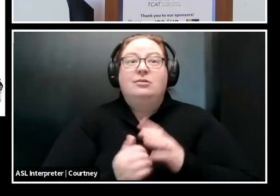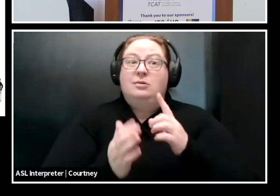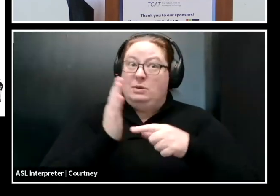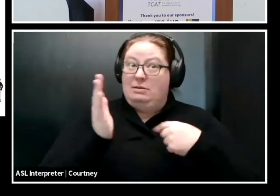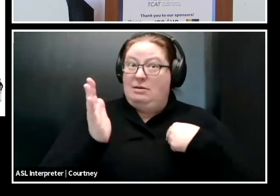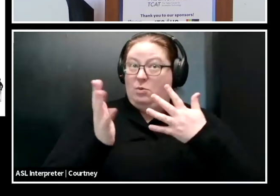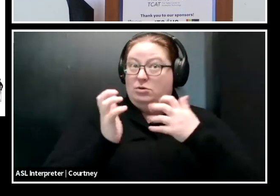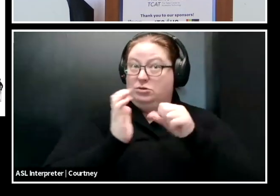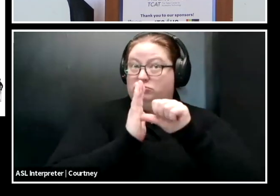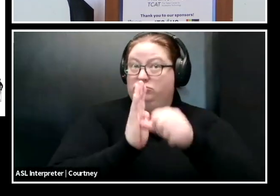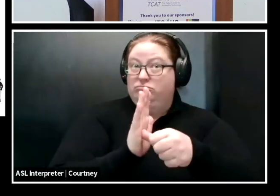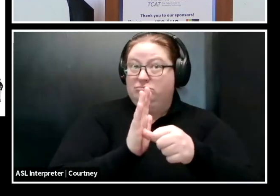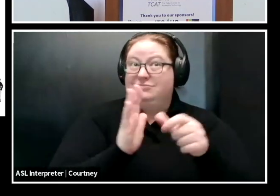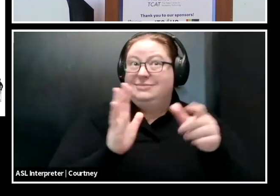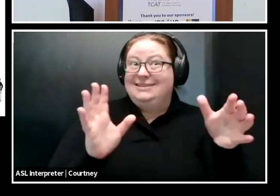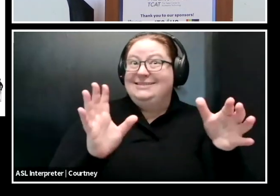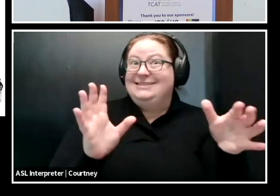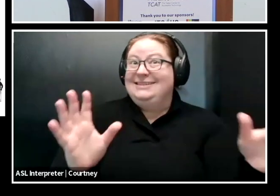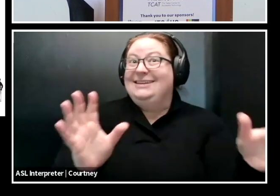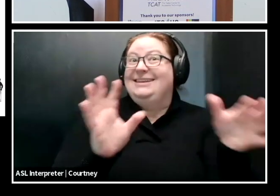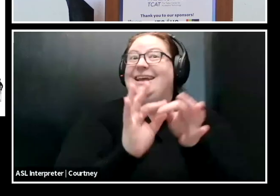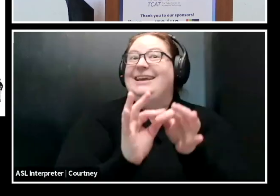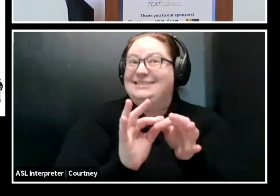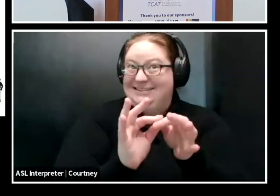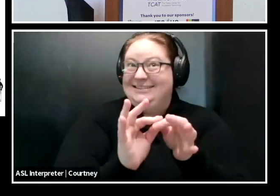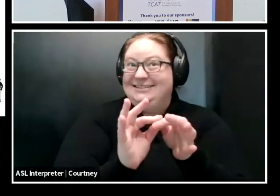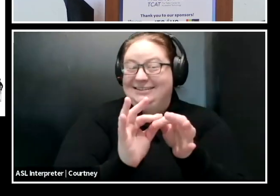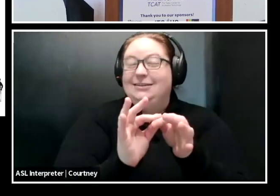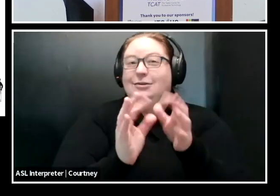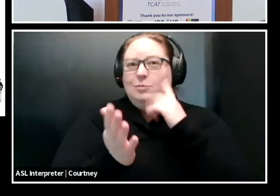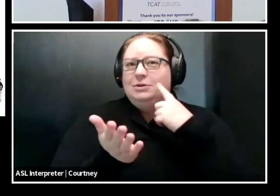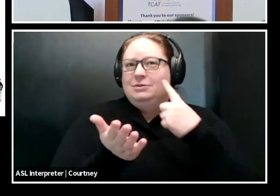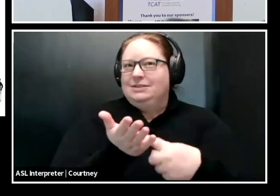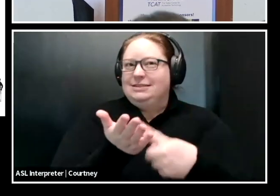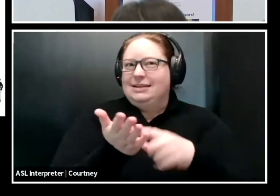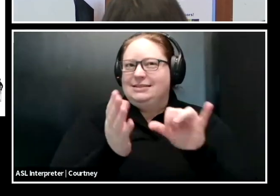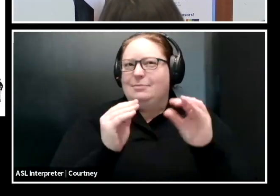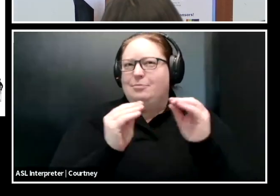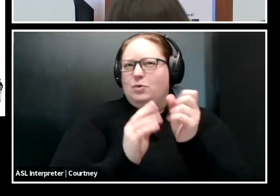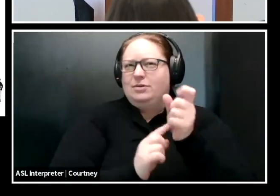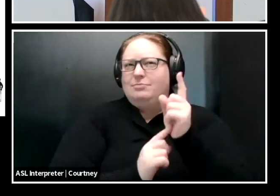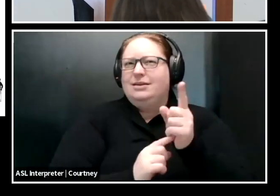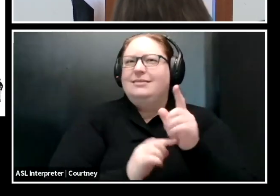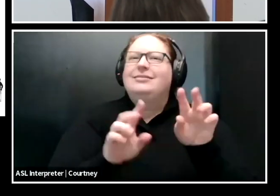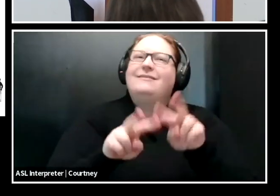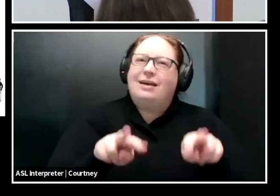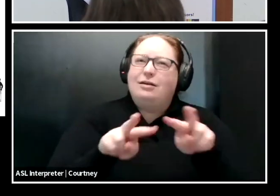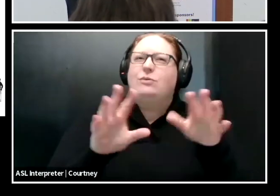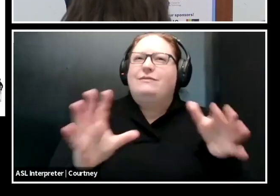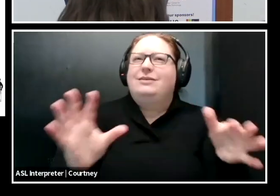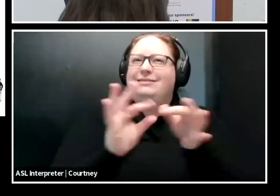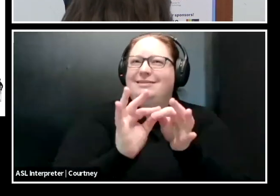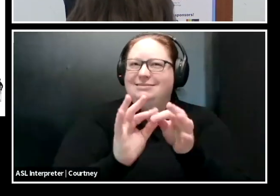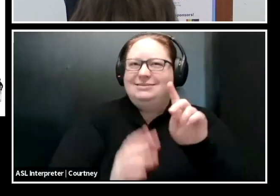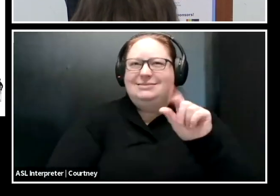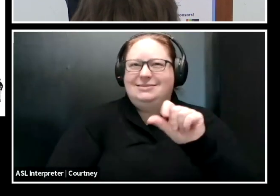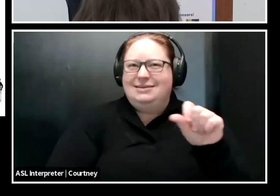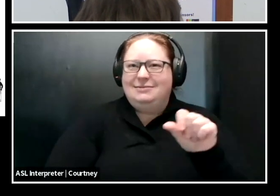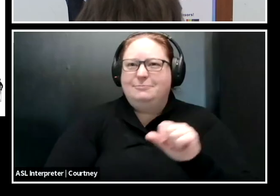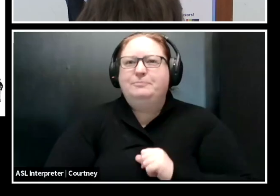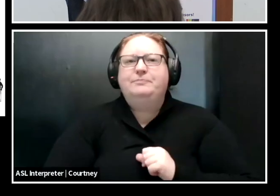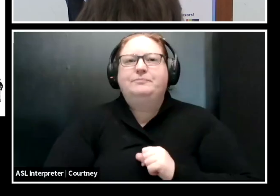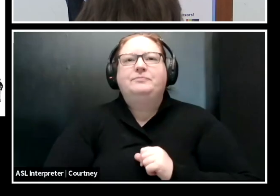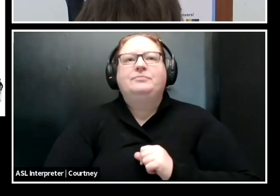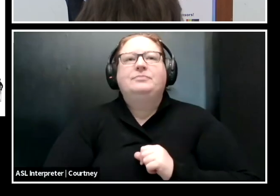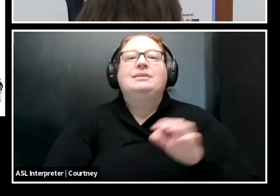is that it's connected, which is what we're going to talk about more in a minute, the value of connected data and how to evaluate connectivity. It's connected so you can